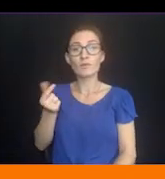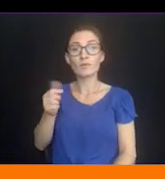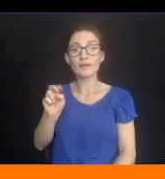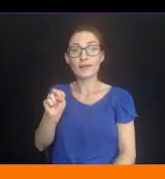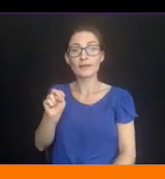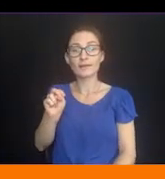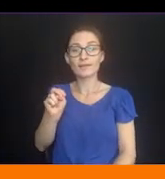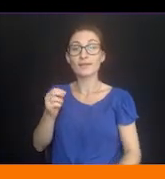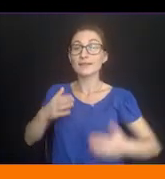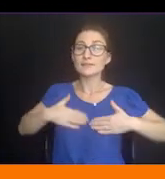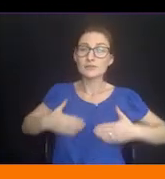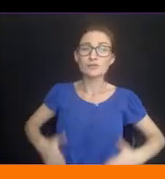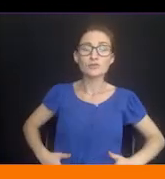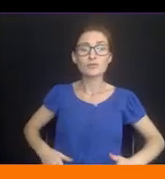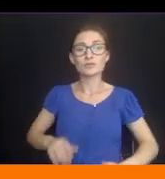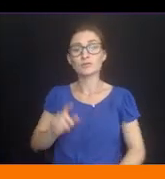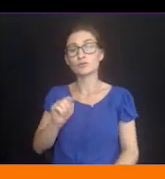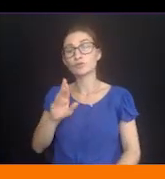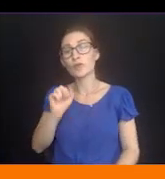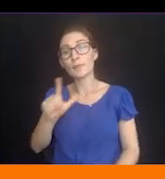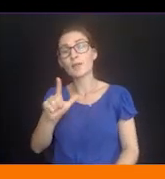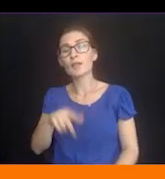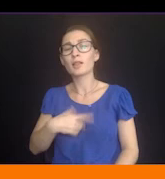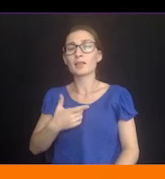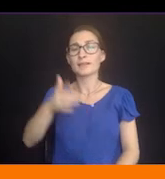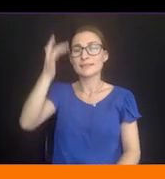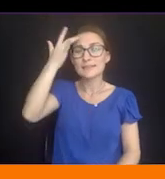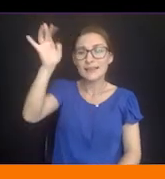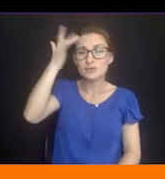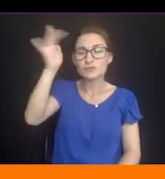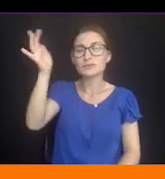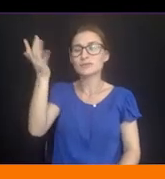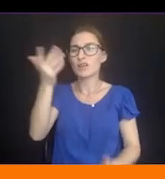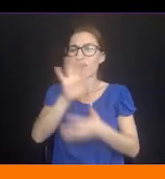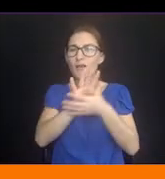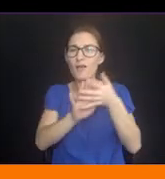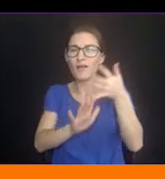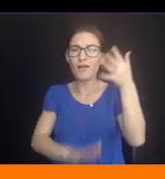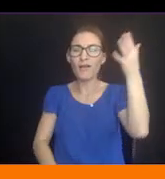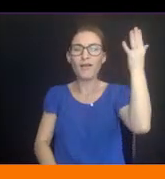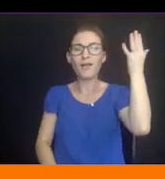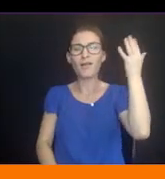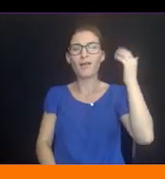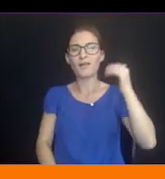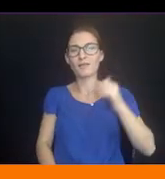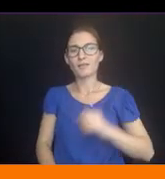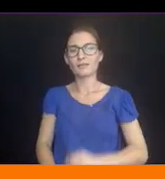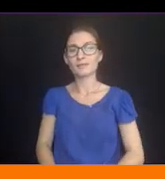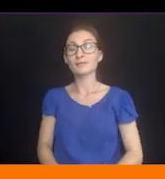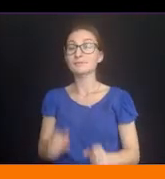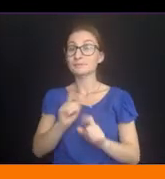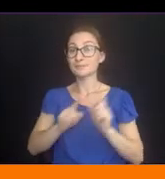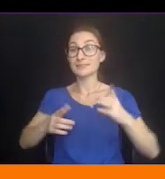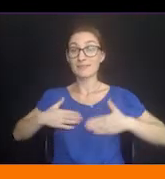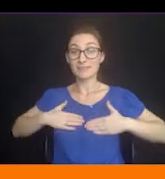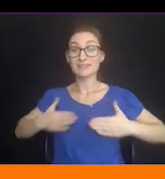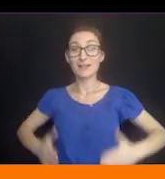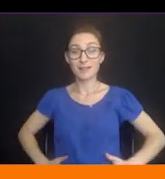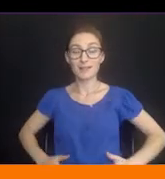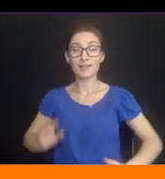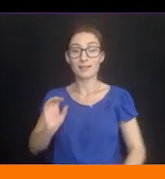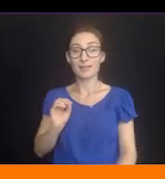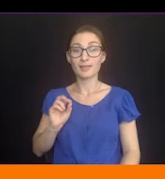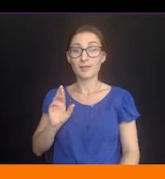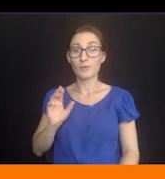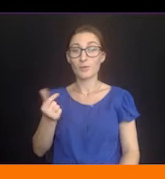organ, it's a physical organ. It's a mental organ, it's a tribal organ, it's an organ of intelligence,